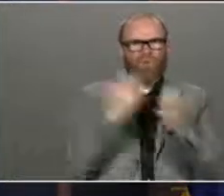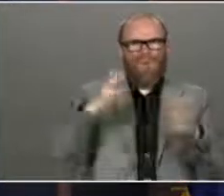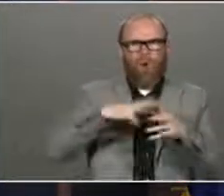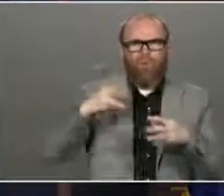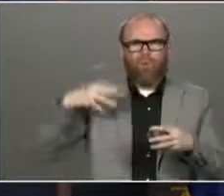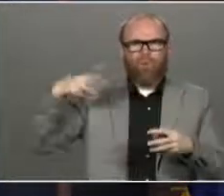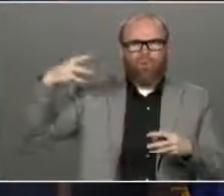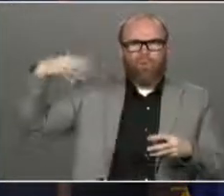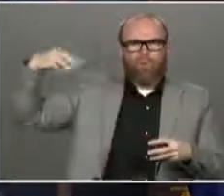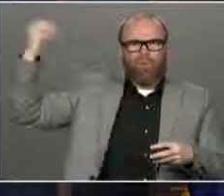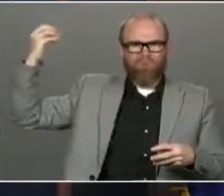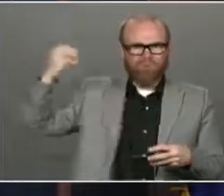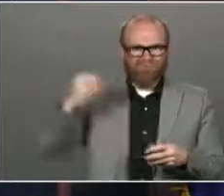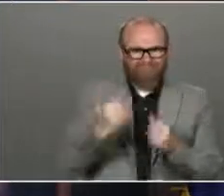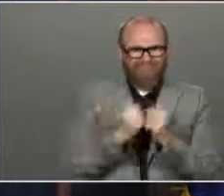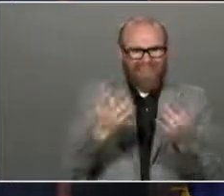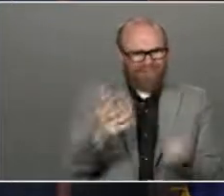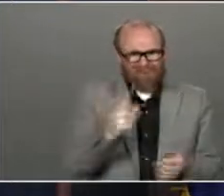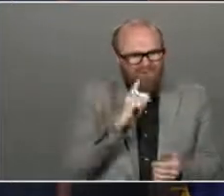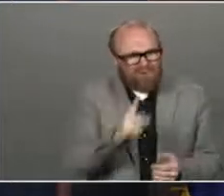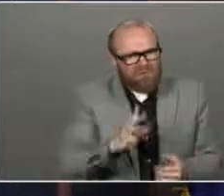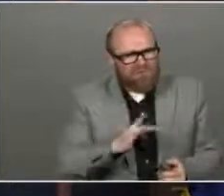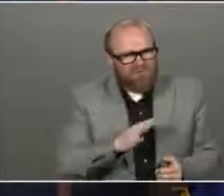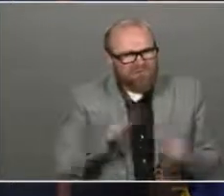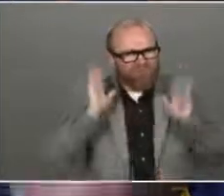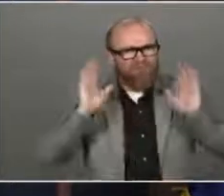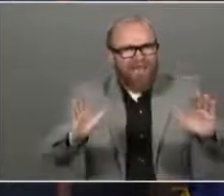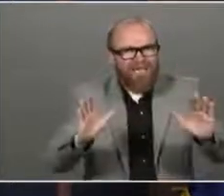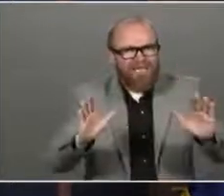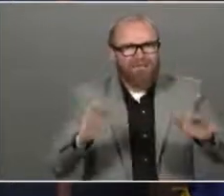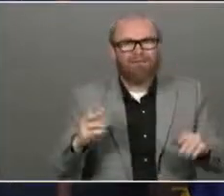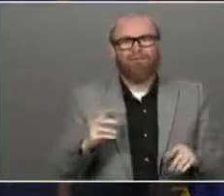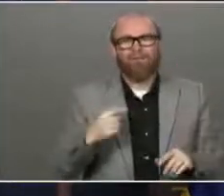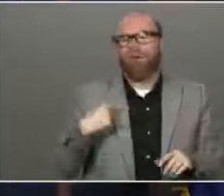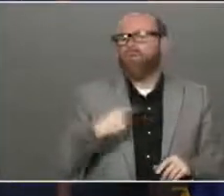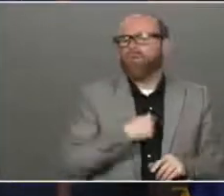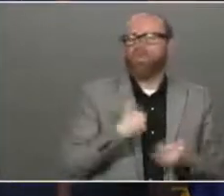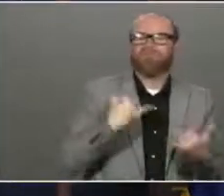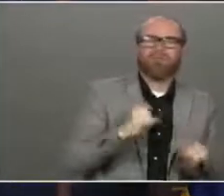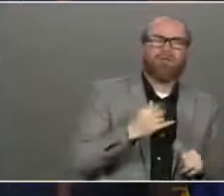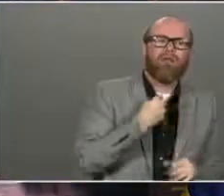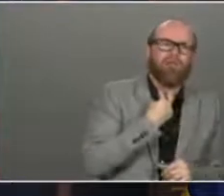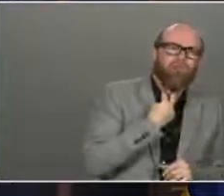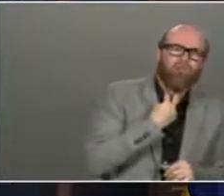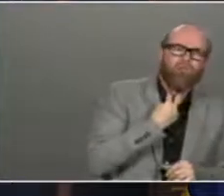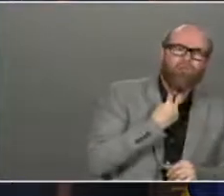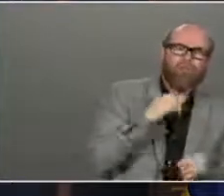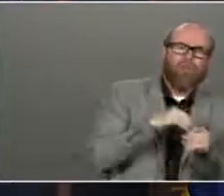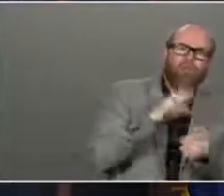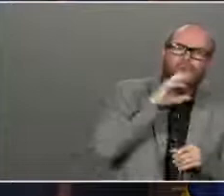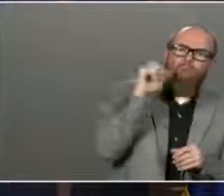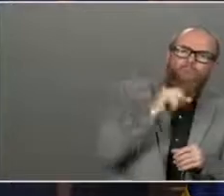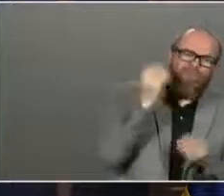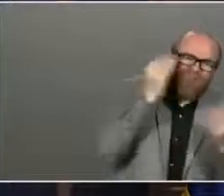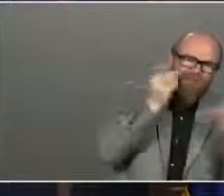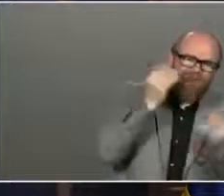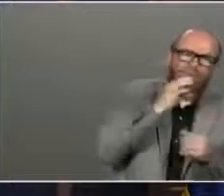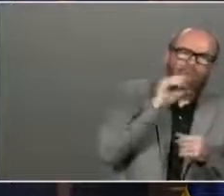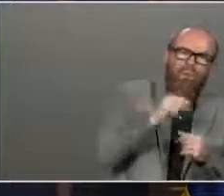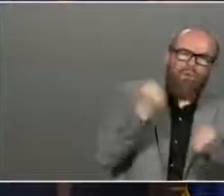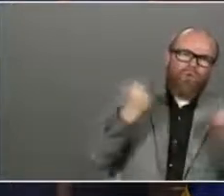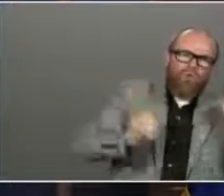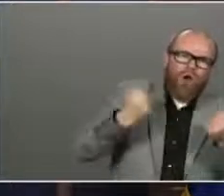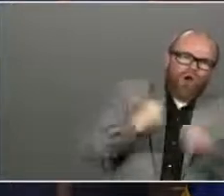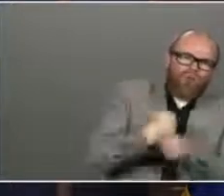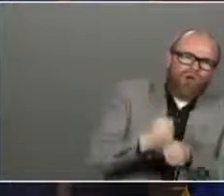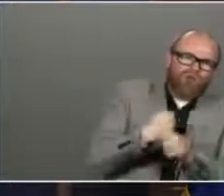carbon emissions, is immense, and we're sticking our head in the sand by and large. So that's what I'm talking about right